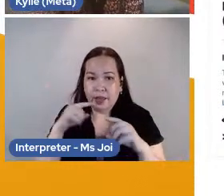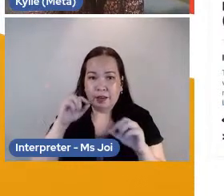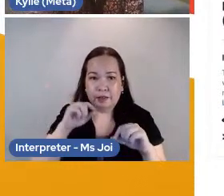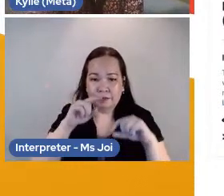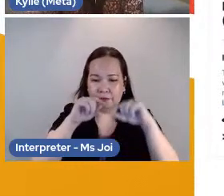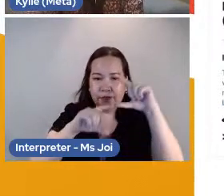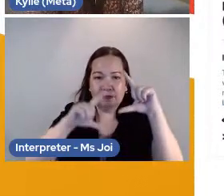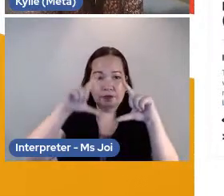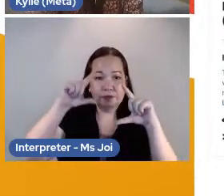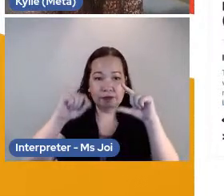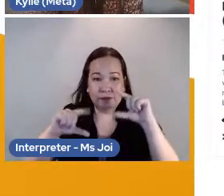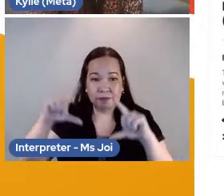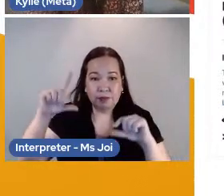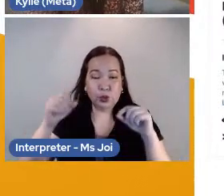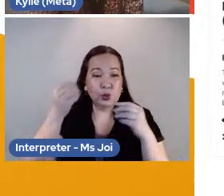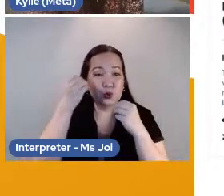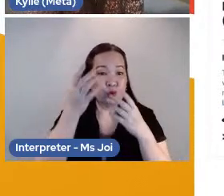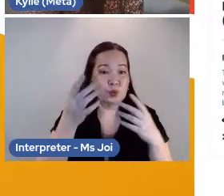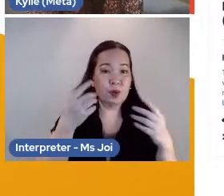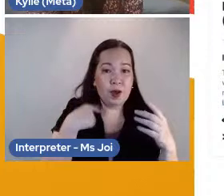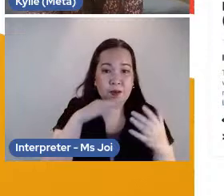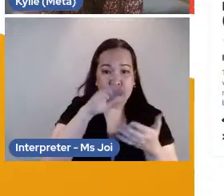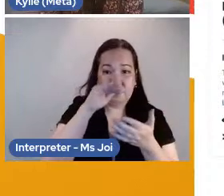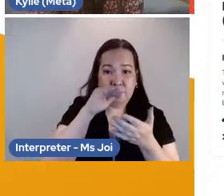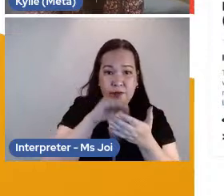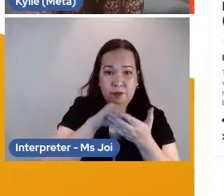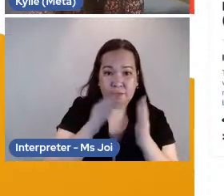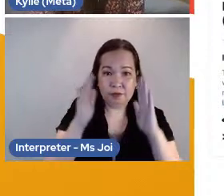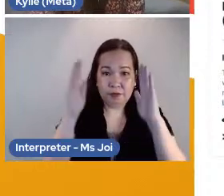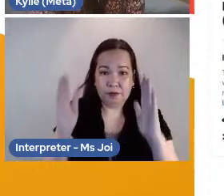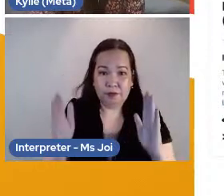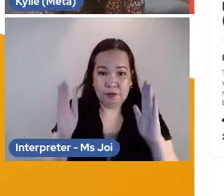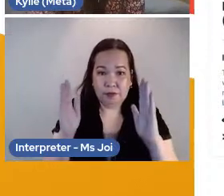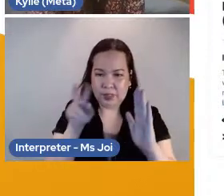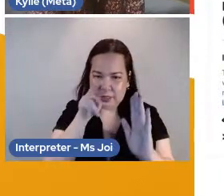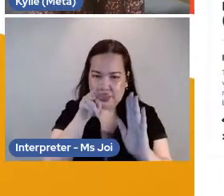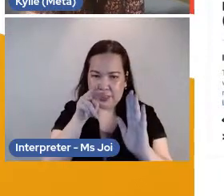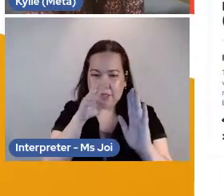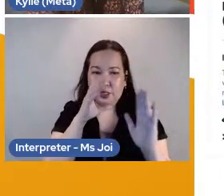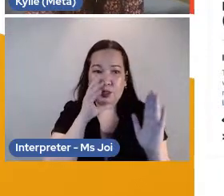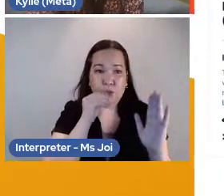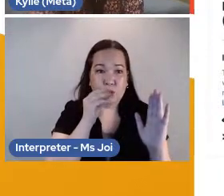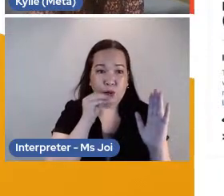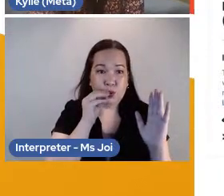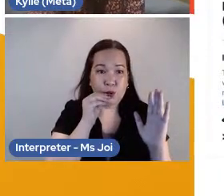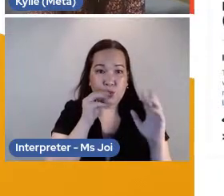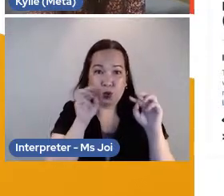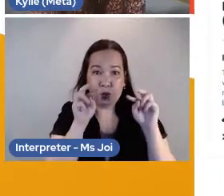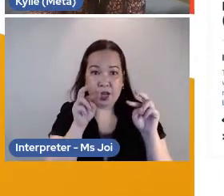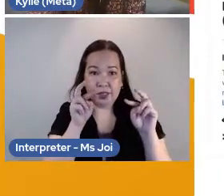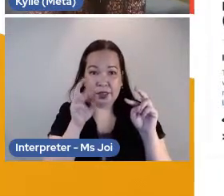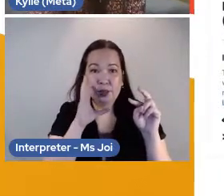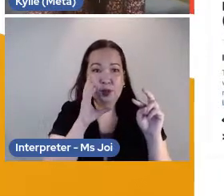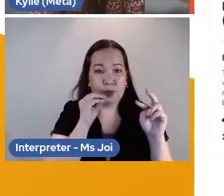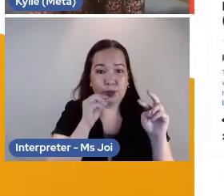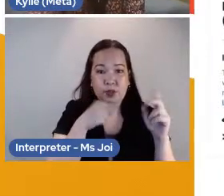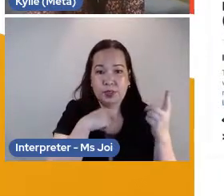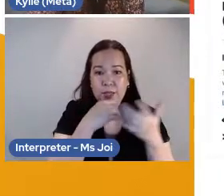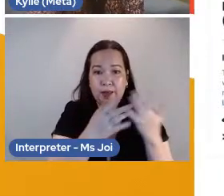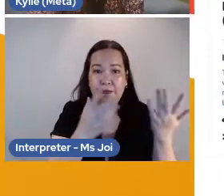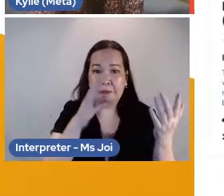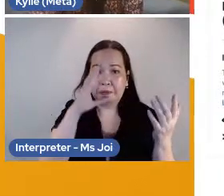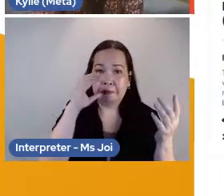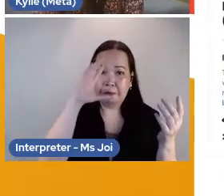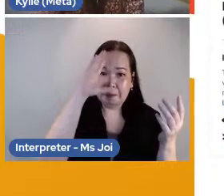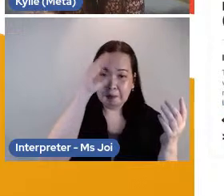information. So in the middle, you'll see the split of who saw the ads, so males, females, and in